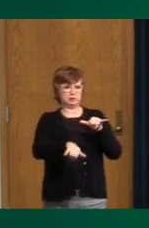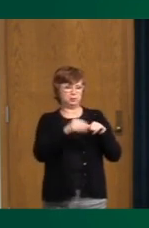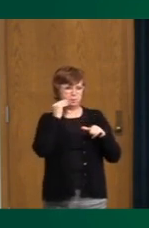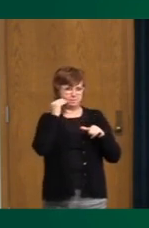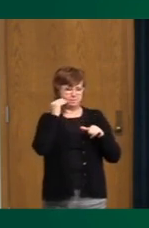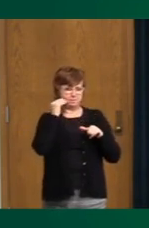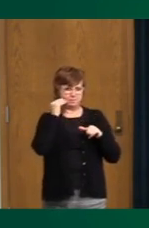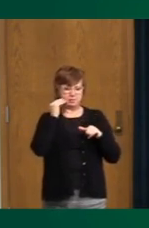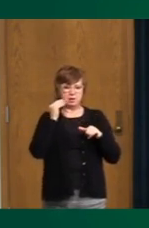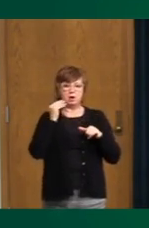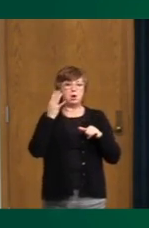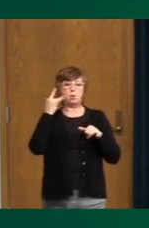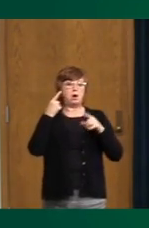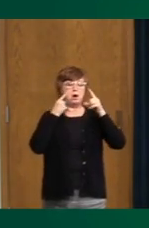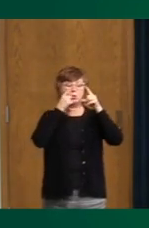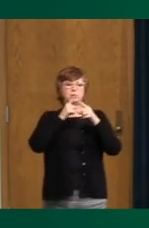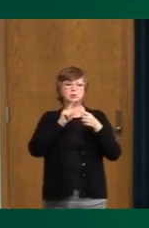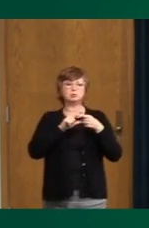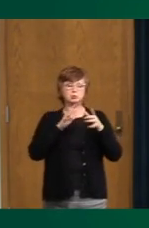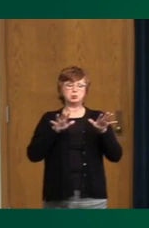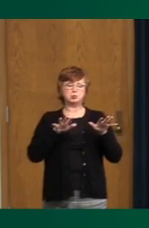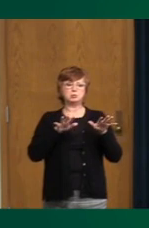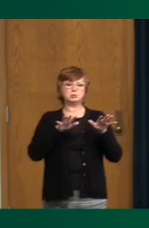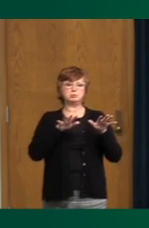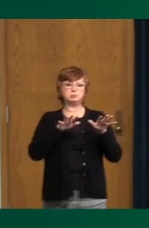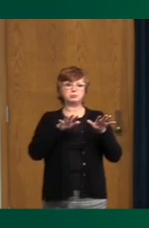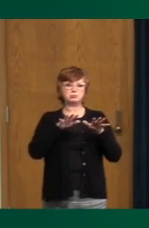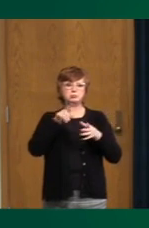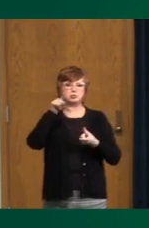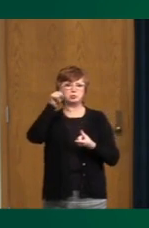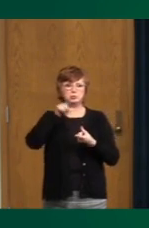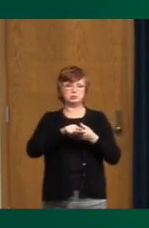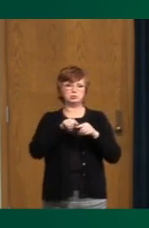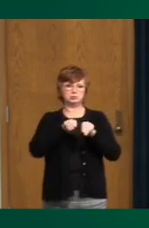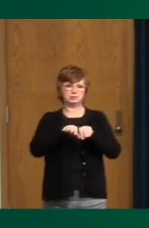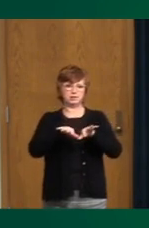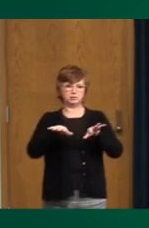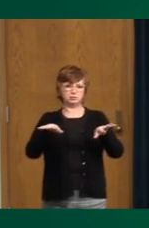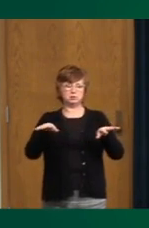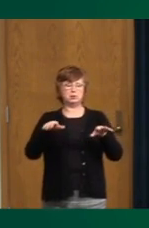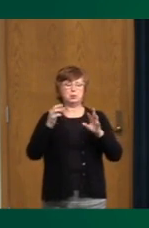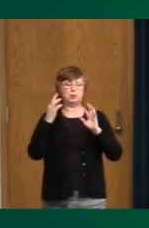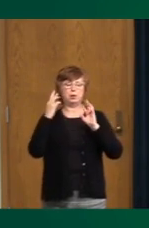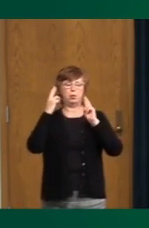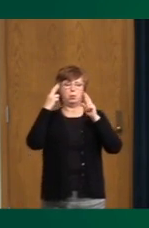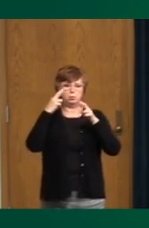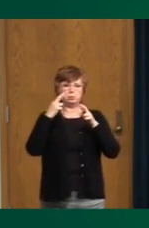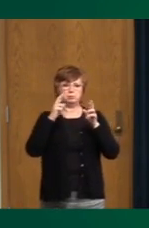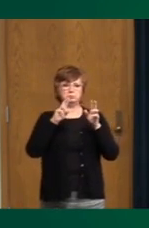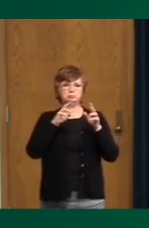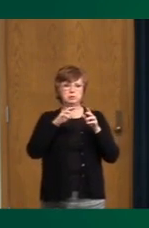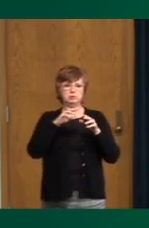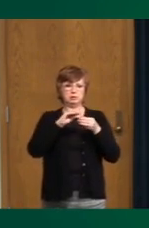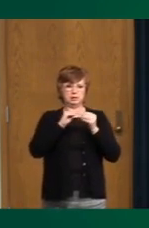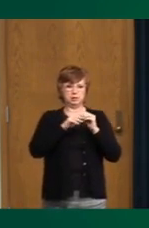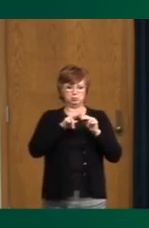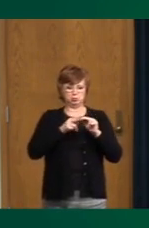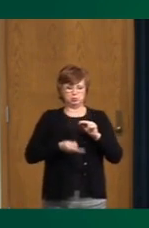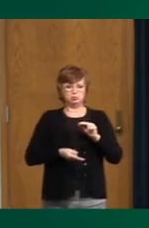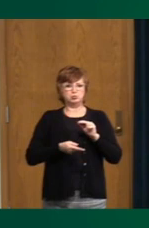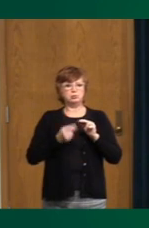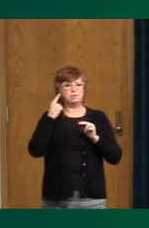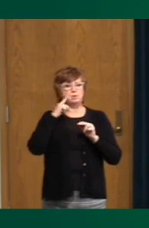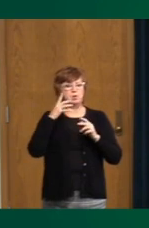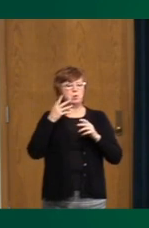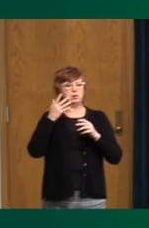hopefully we can begin to relax some of these decisions in time for the Christmas and holiday season. But that remains